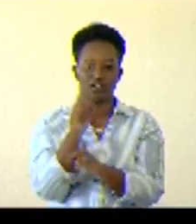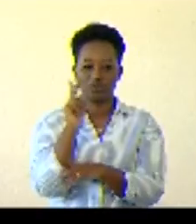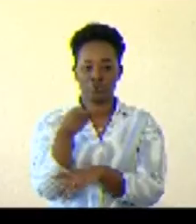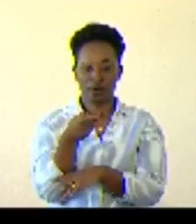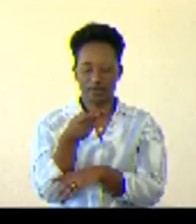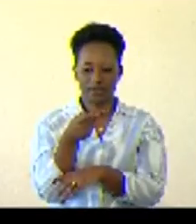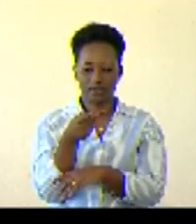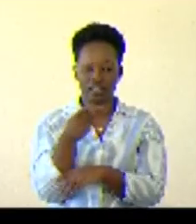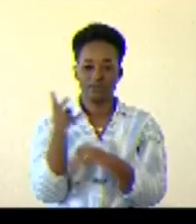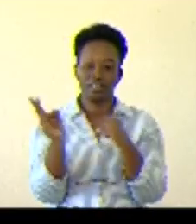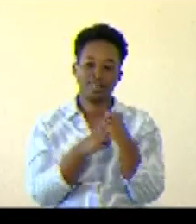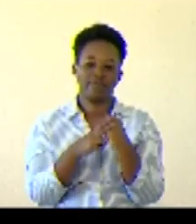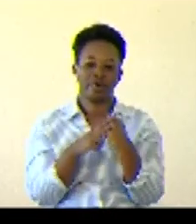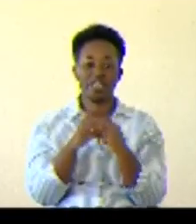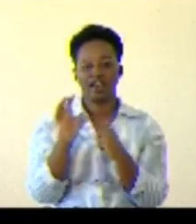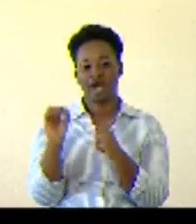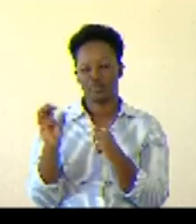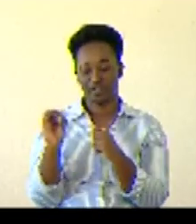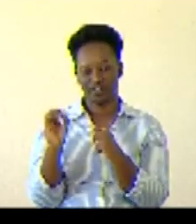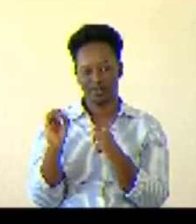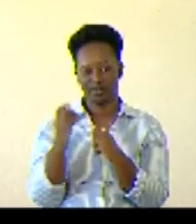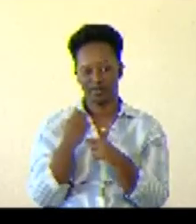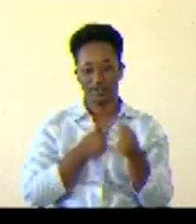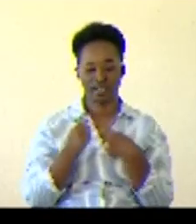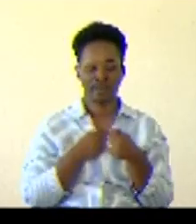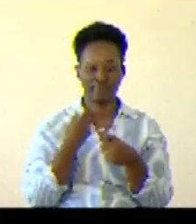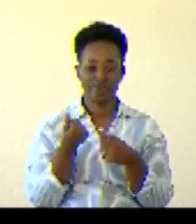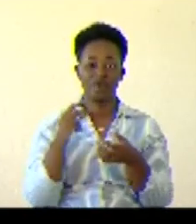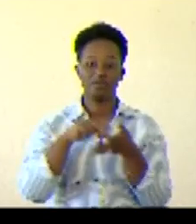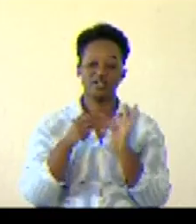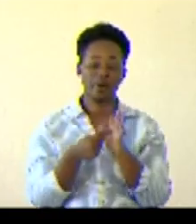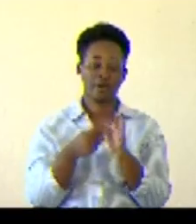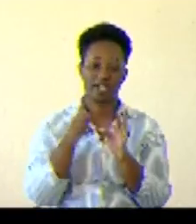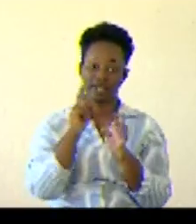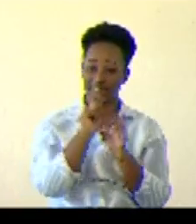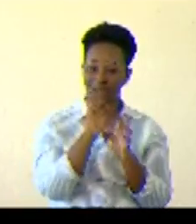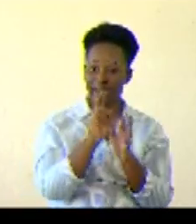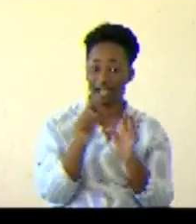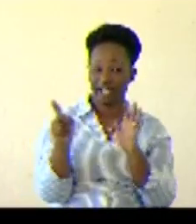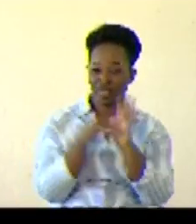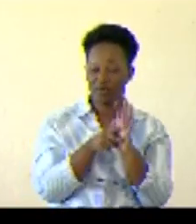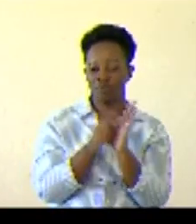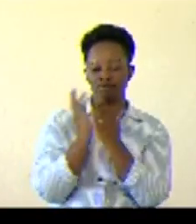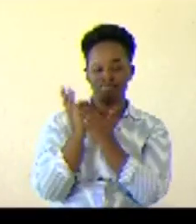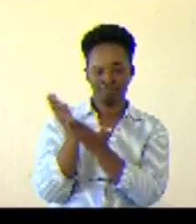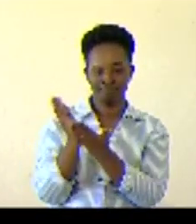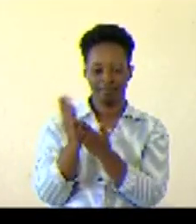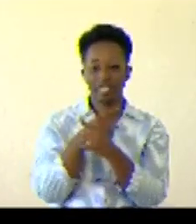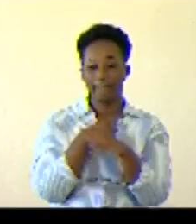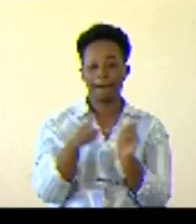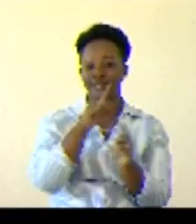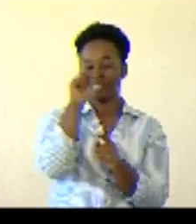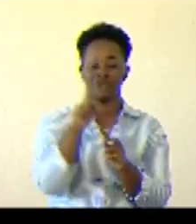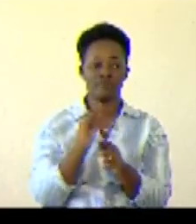2,000, then 700, 1 francs. Meaning that this is our total revenue realized. But our